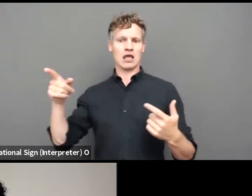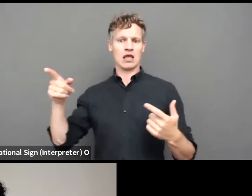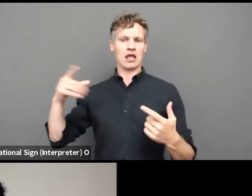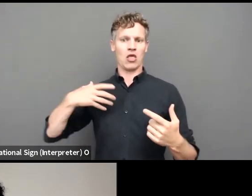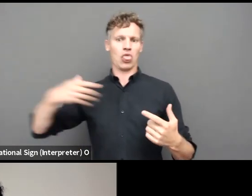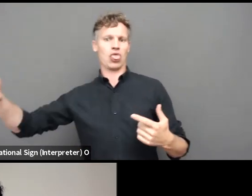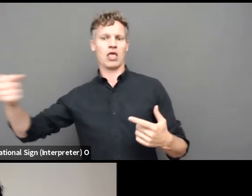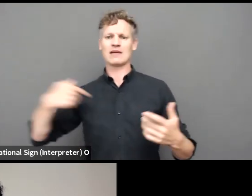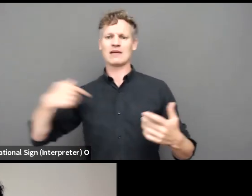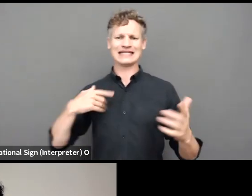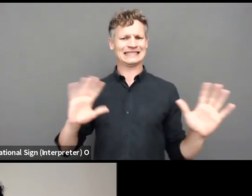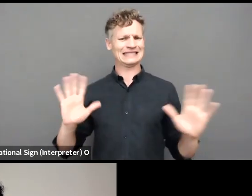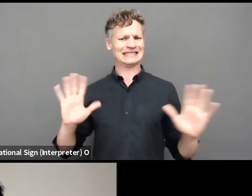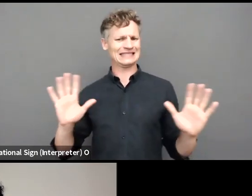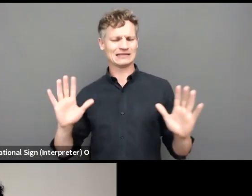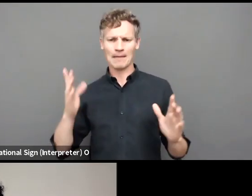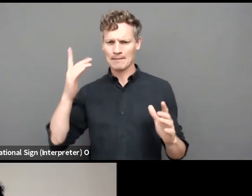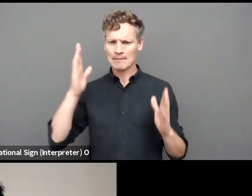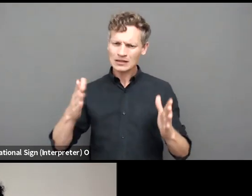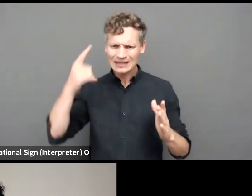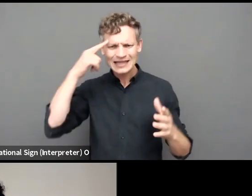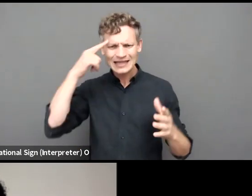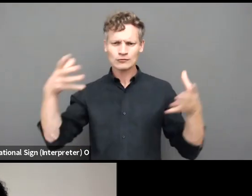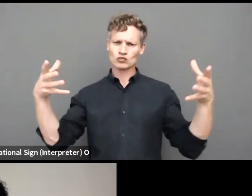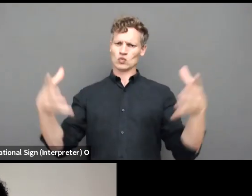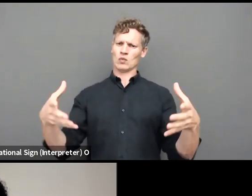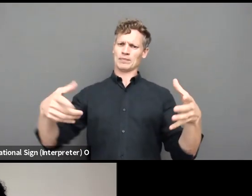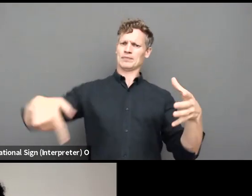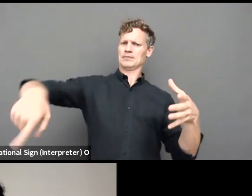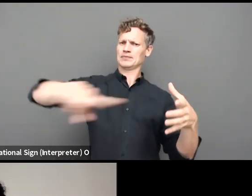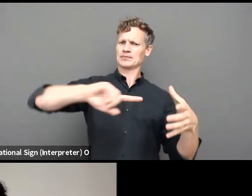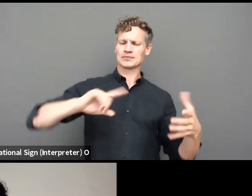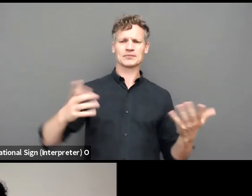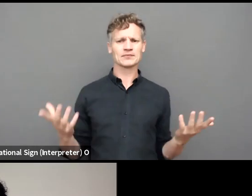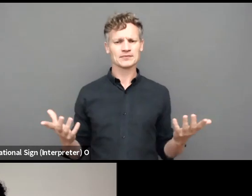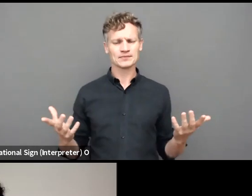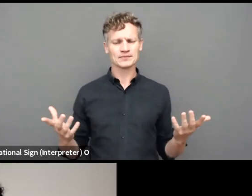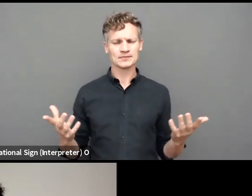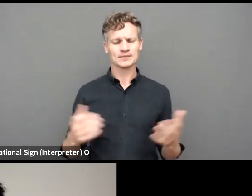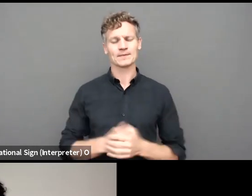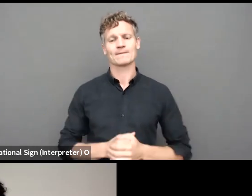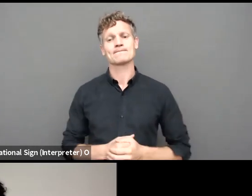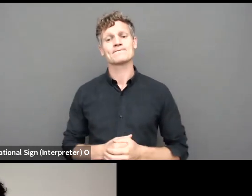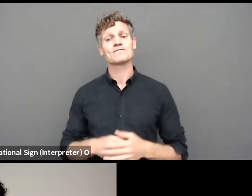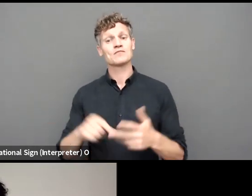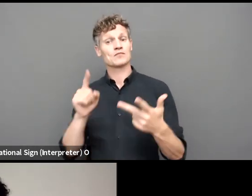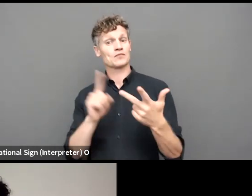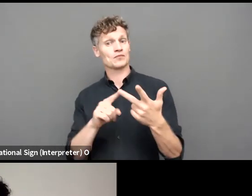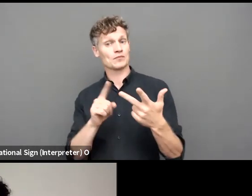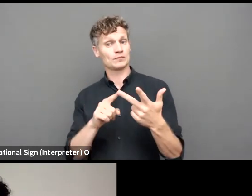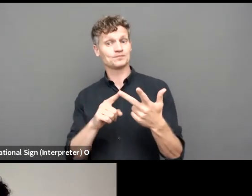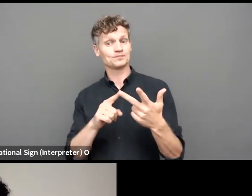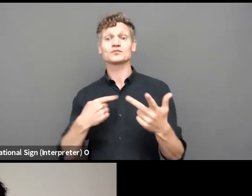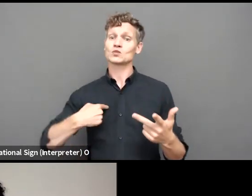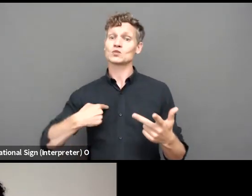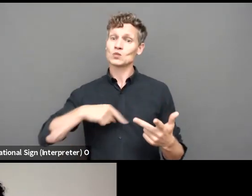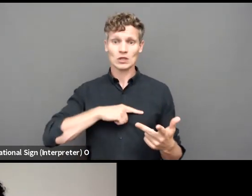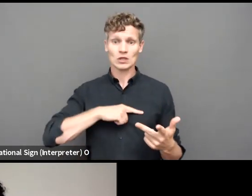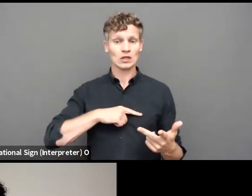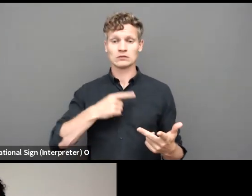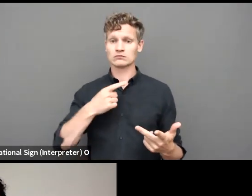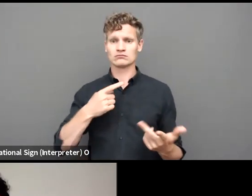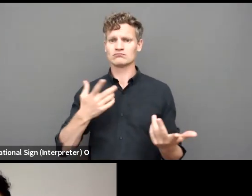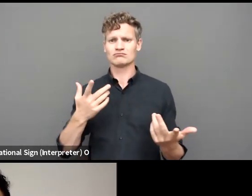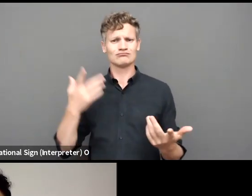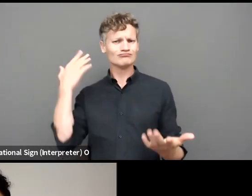against the negative distributions of power. Thirdly, we've made commitments coming out of our ears for equal